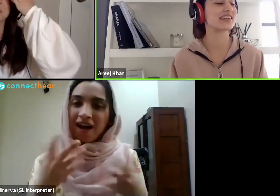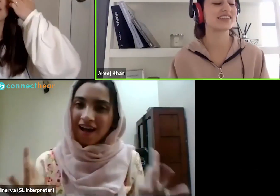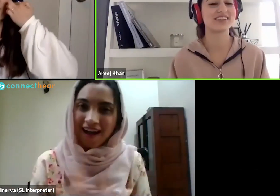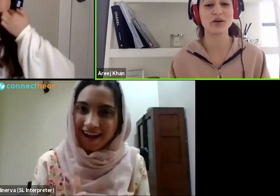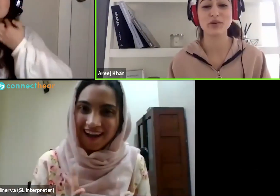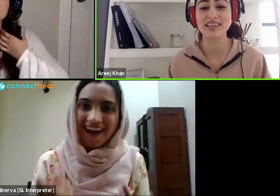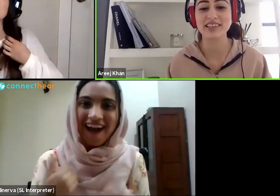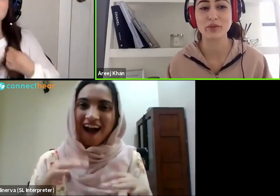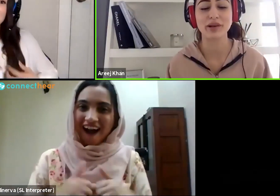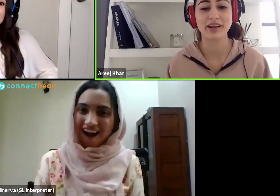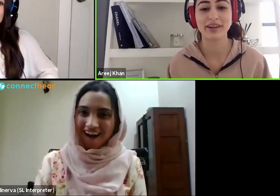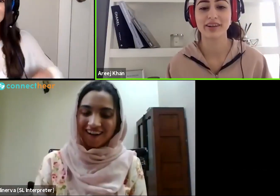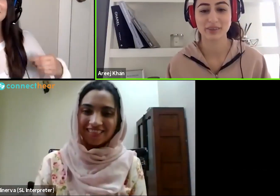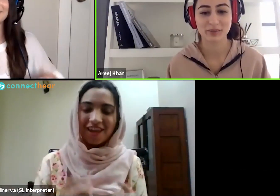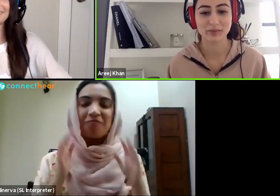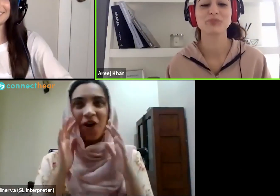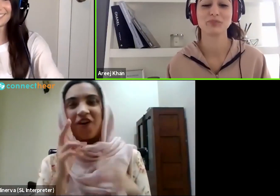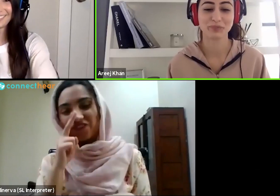Because it's so easy.